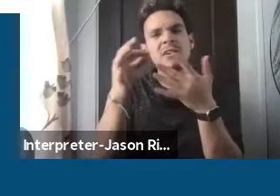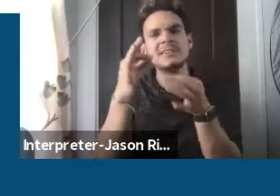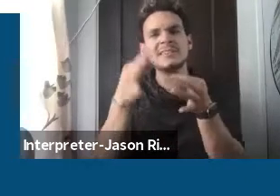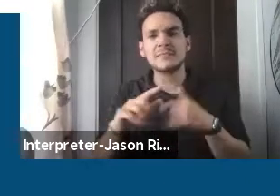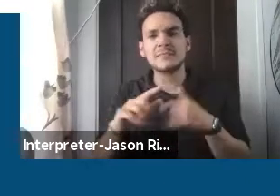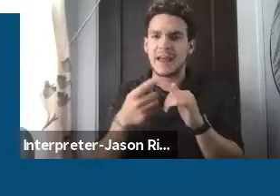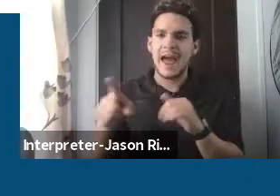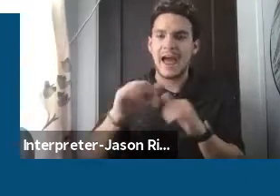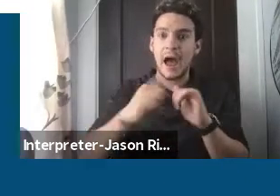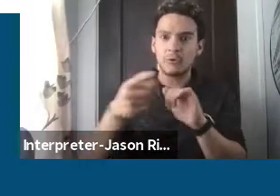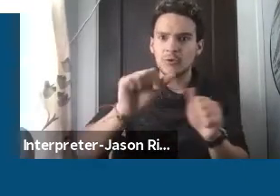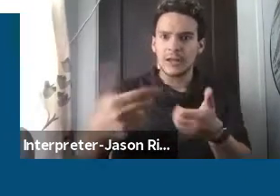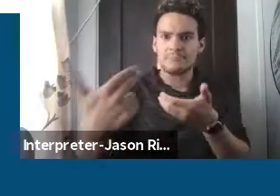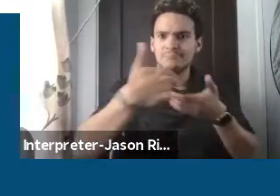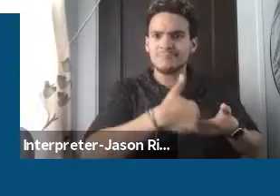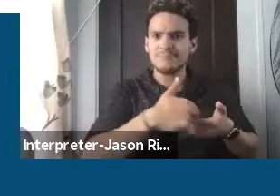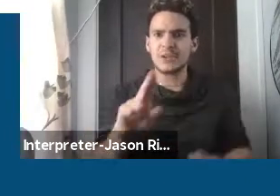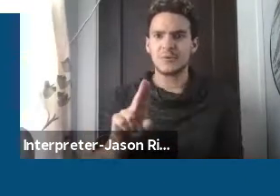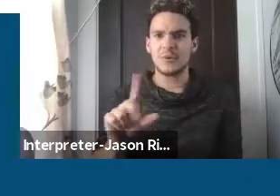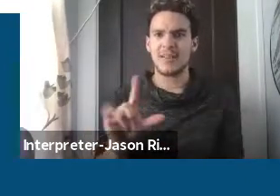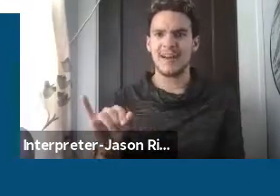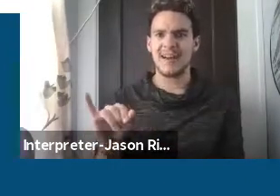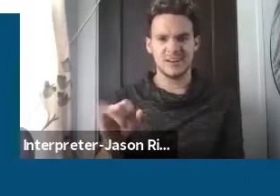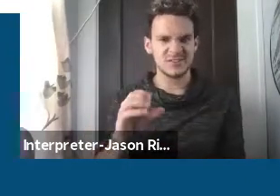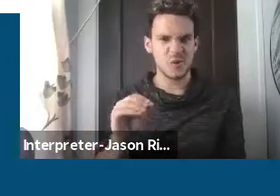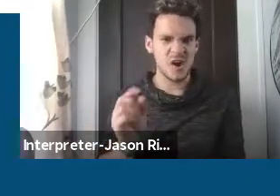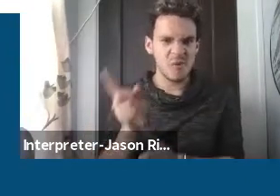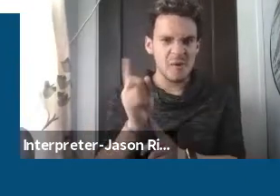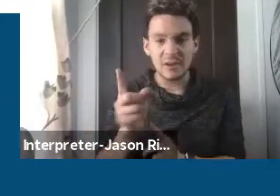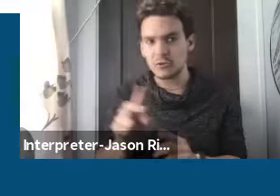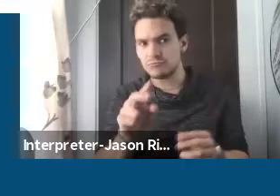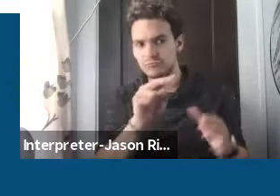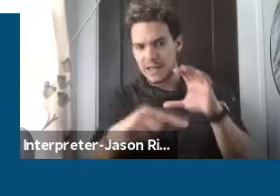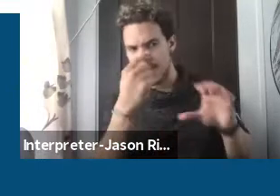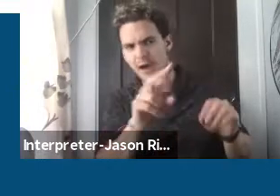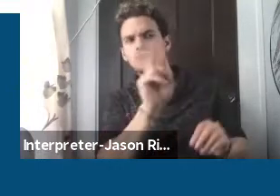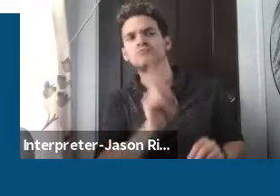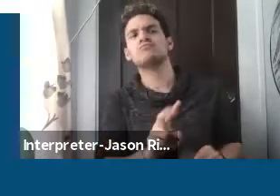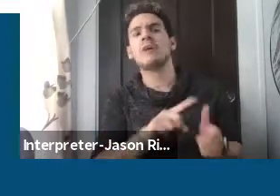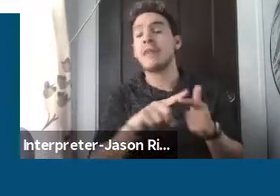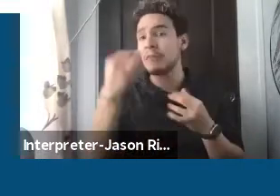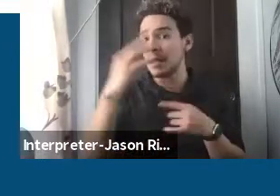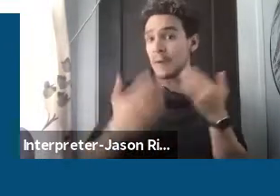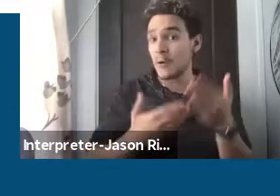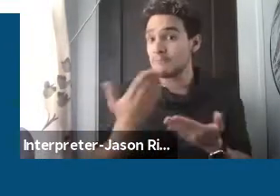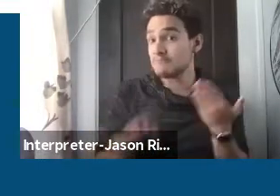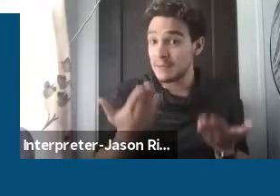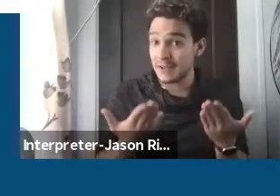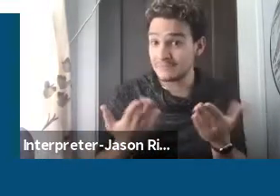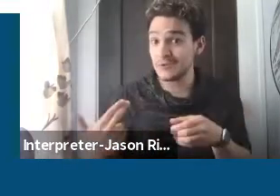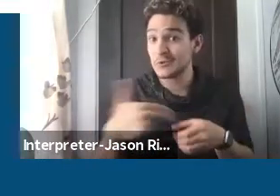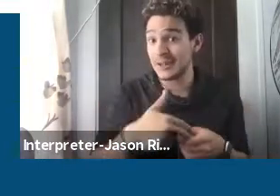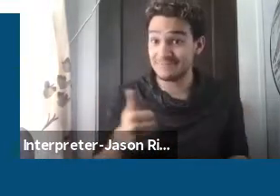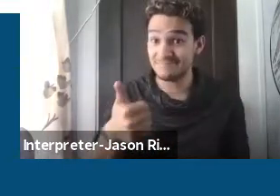get involved. I'd ask you just to take a minute to review that and please consider joining us.